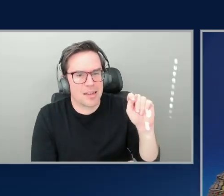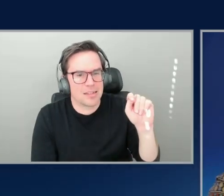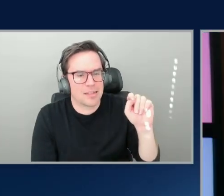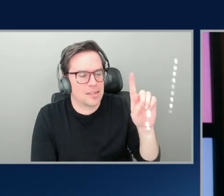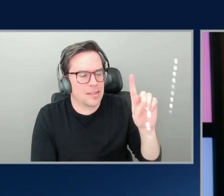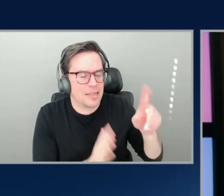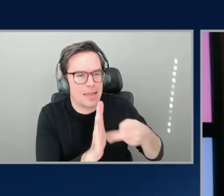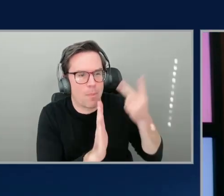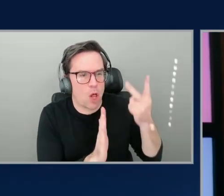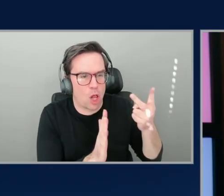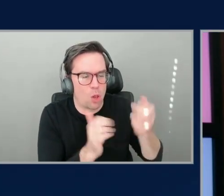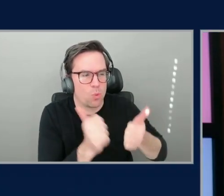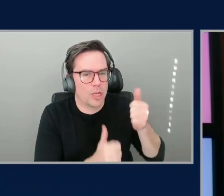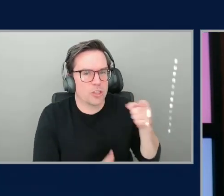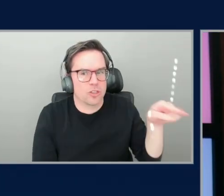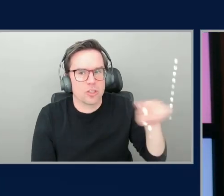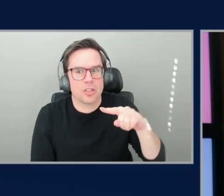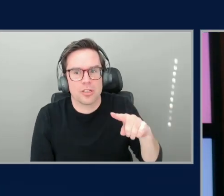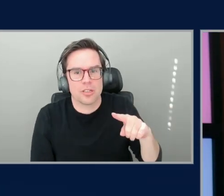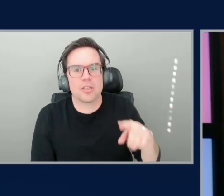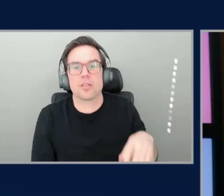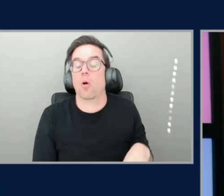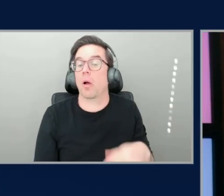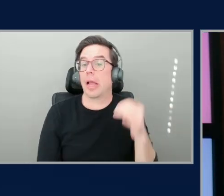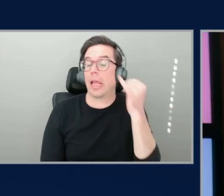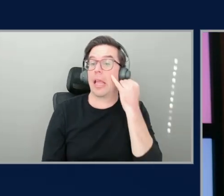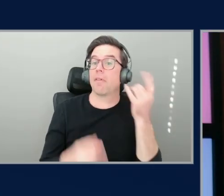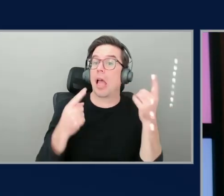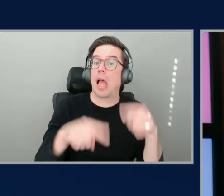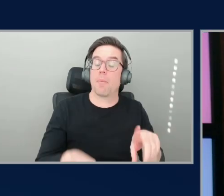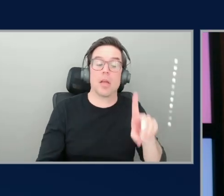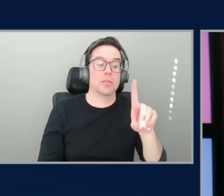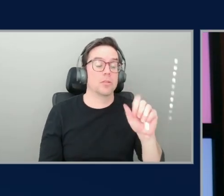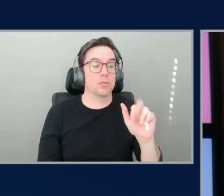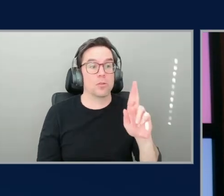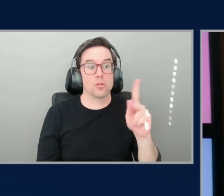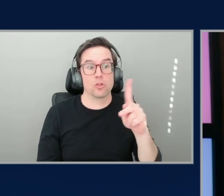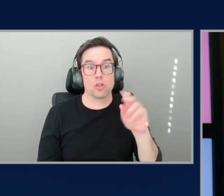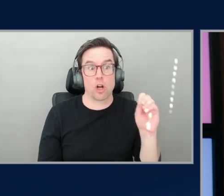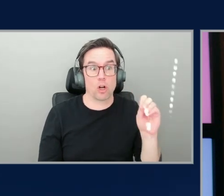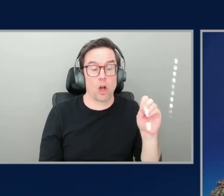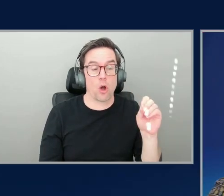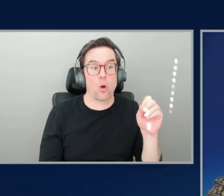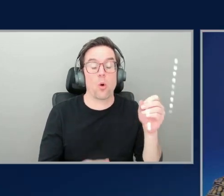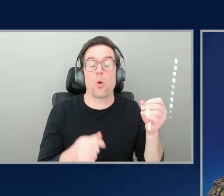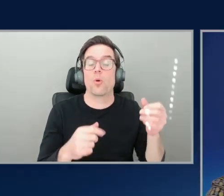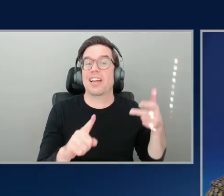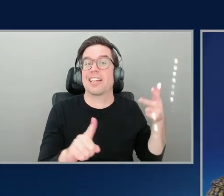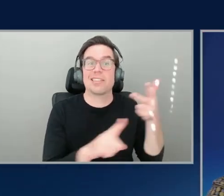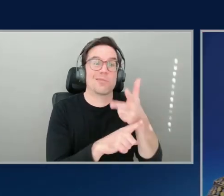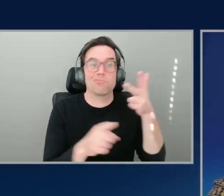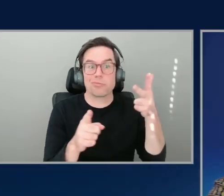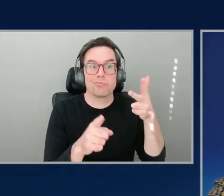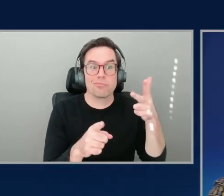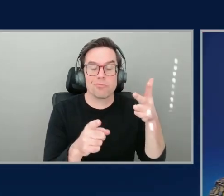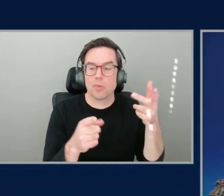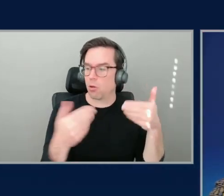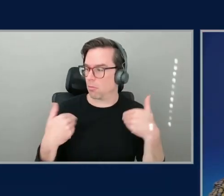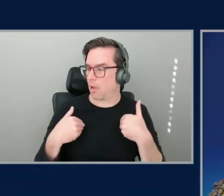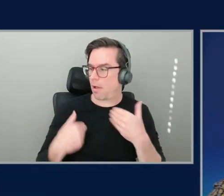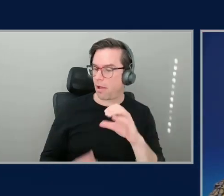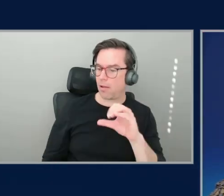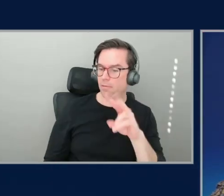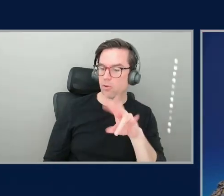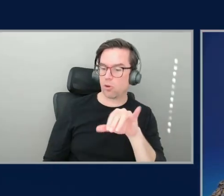say a joke. You know what happens if Darko gets hit by a bus? Well, you have Quibbs and vice versa as well. So. I see. Well, he's gonna need to get some tattoos then. He has emergency